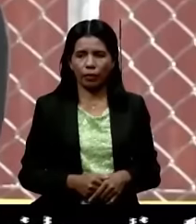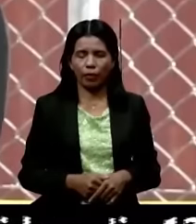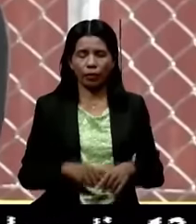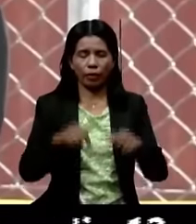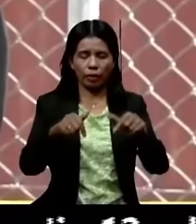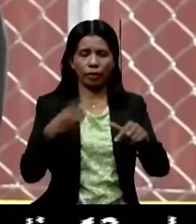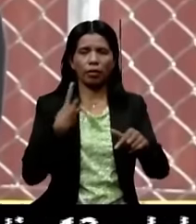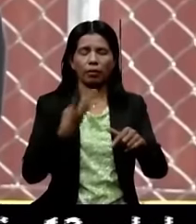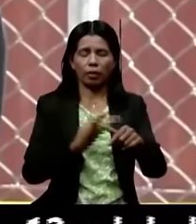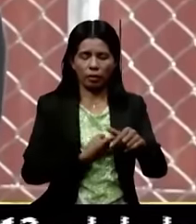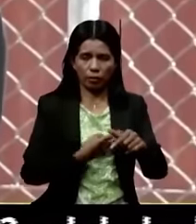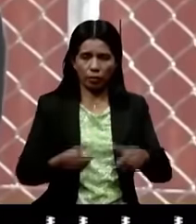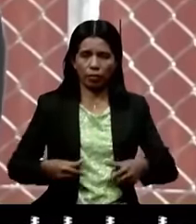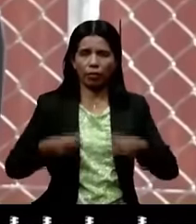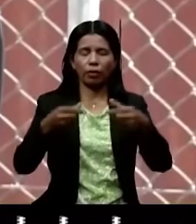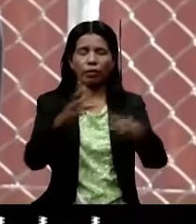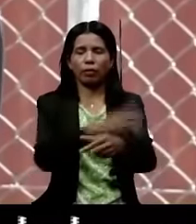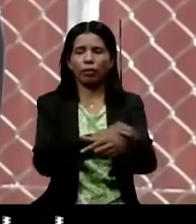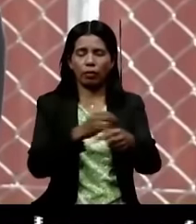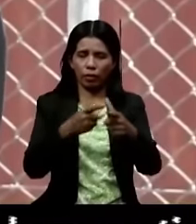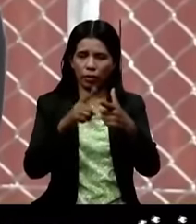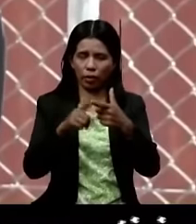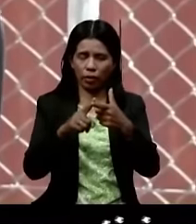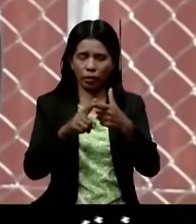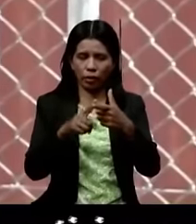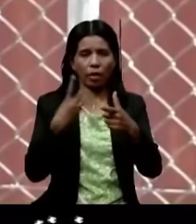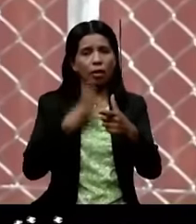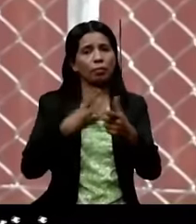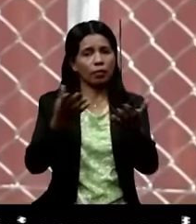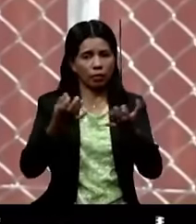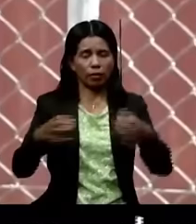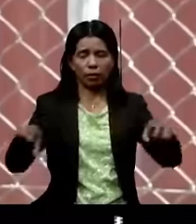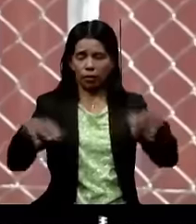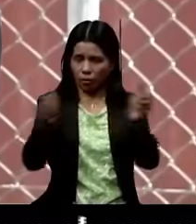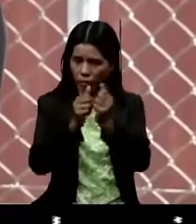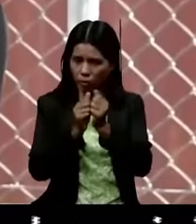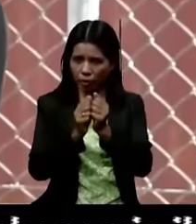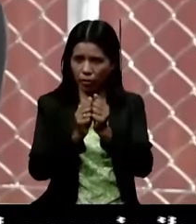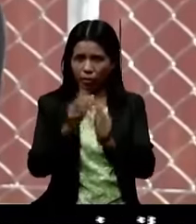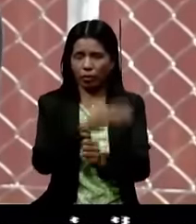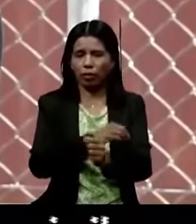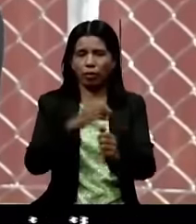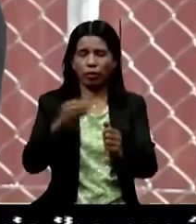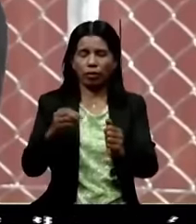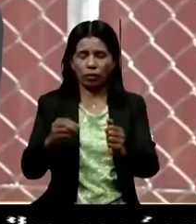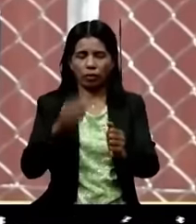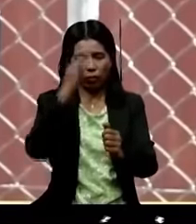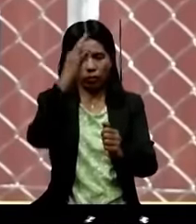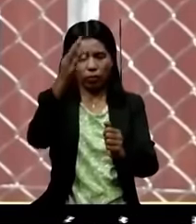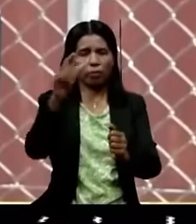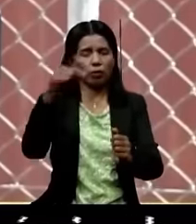This cable will foster economic growth and enhance the quality of life for all